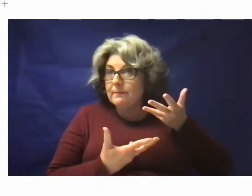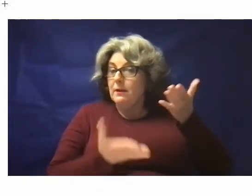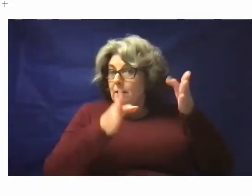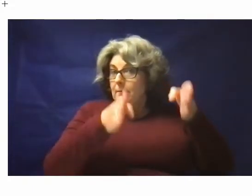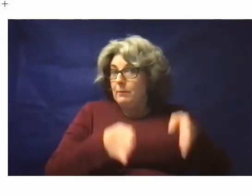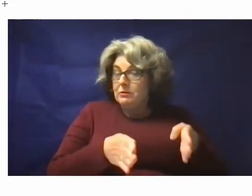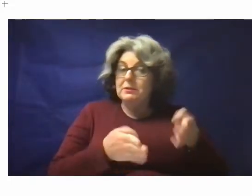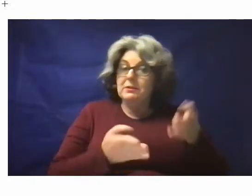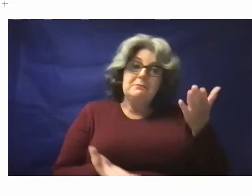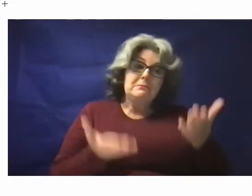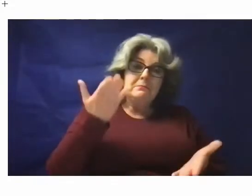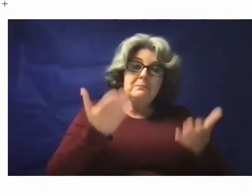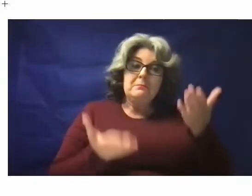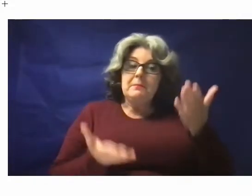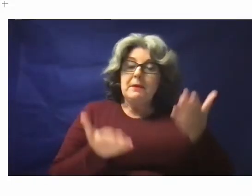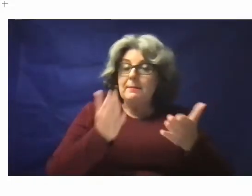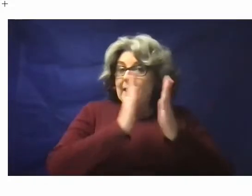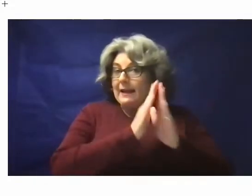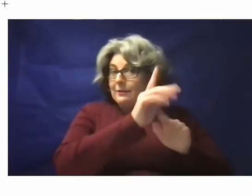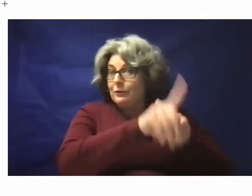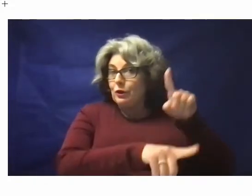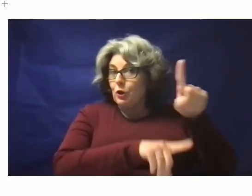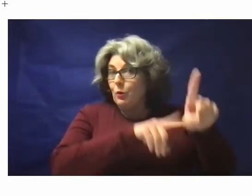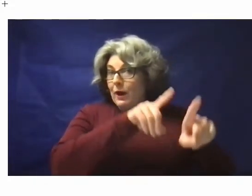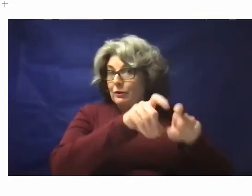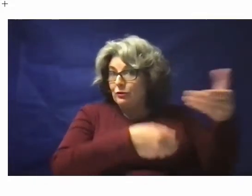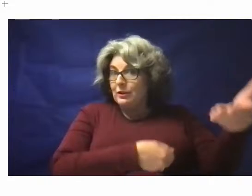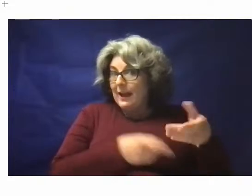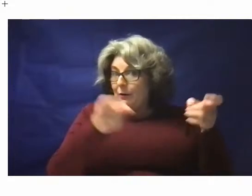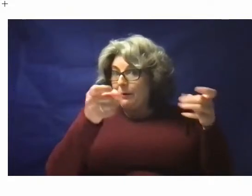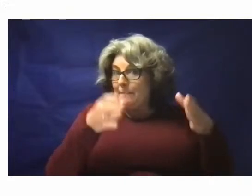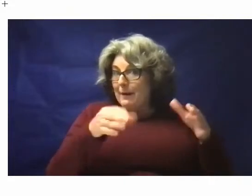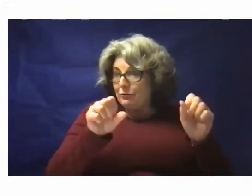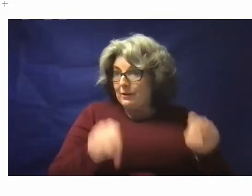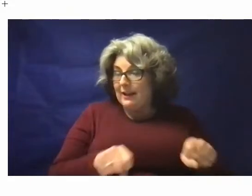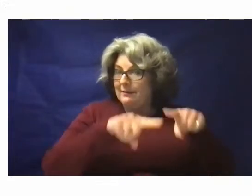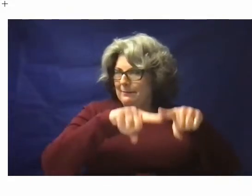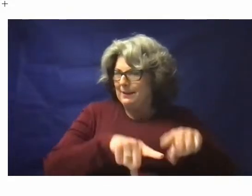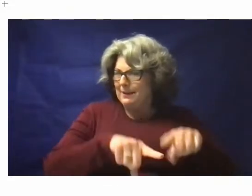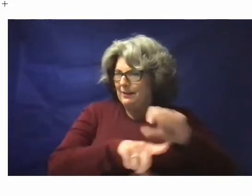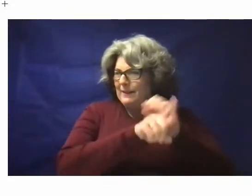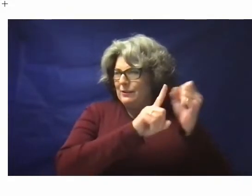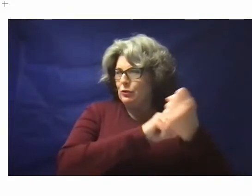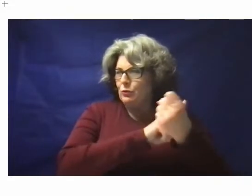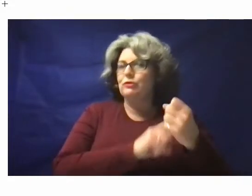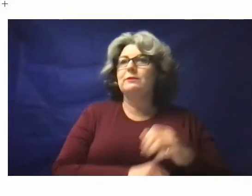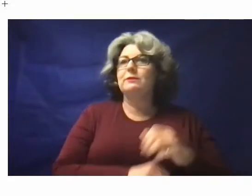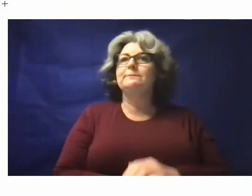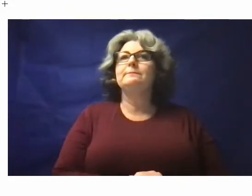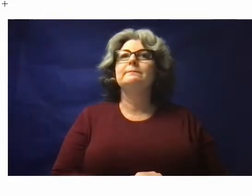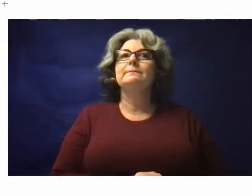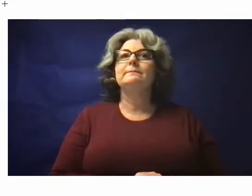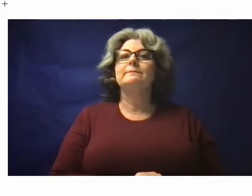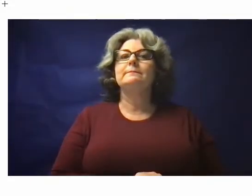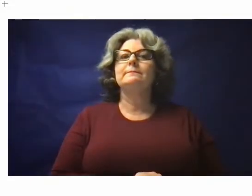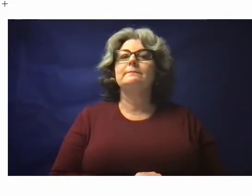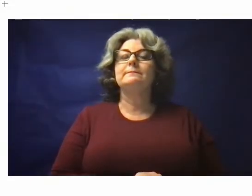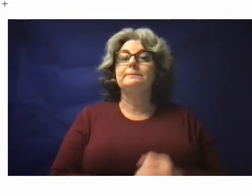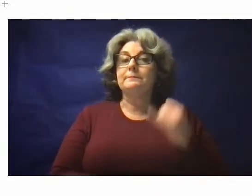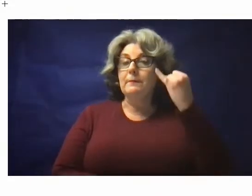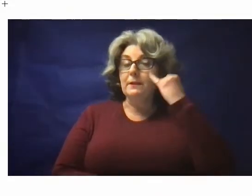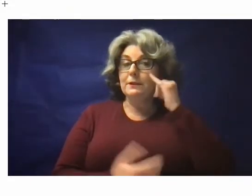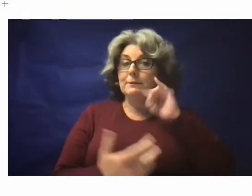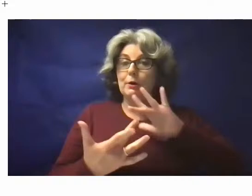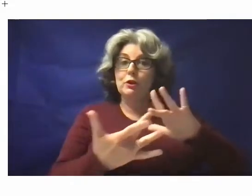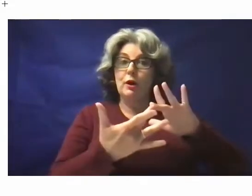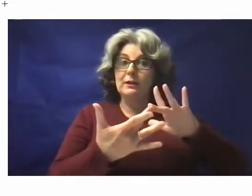you ask that question to the actual hiring manager, depending on the situation. Now, when you apply online,